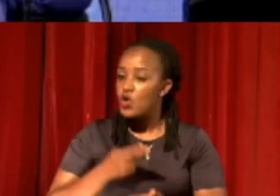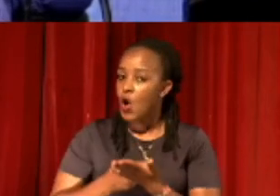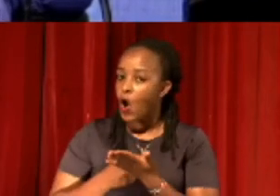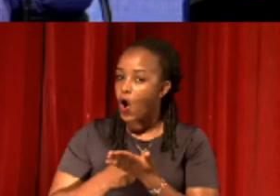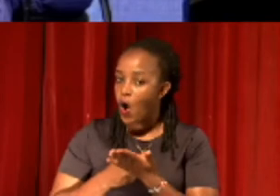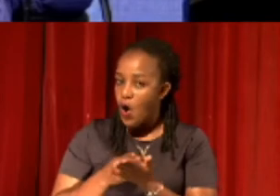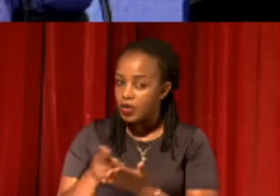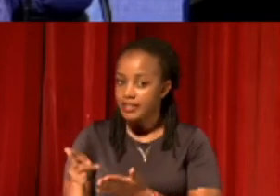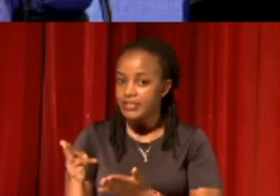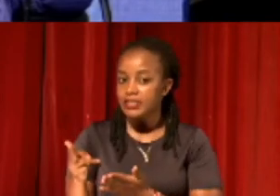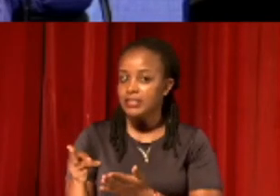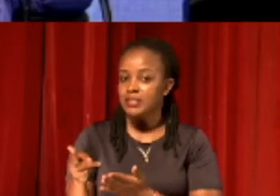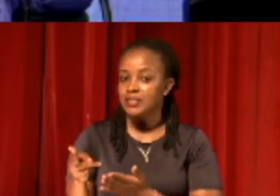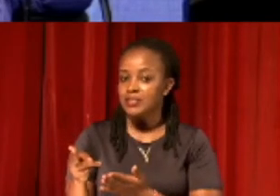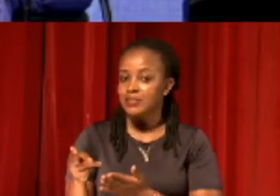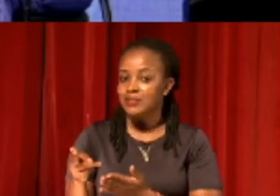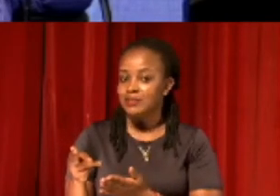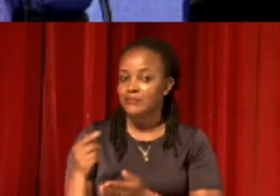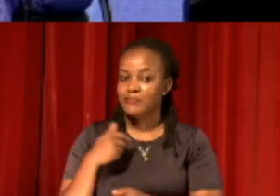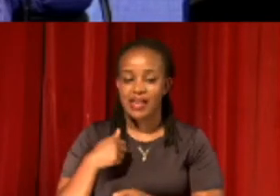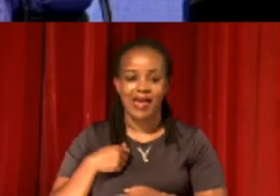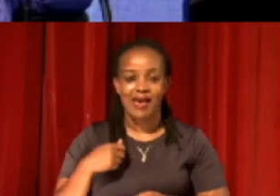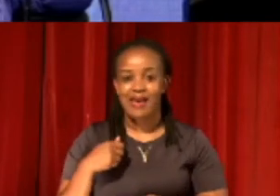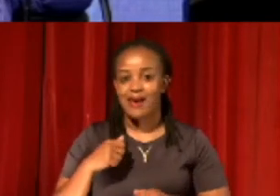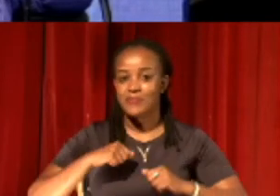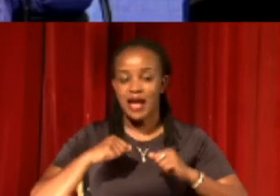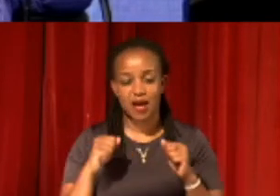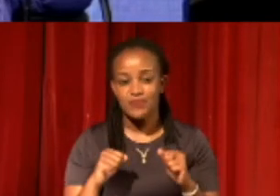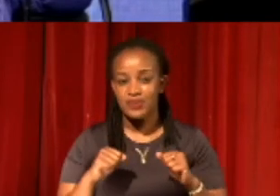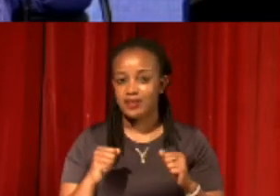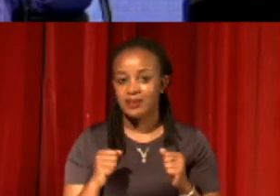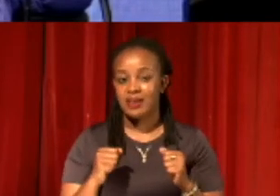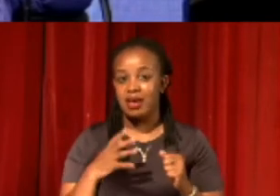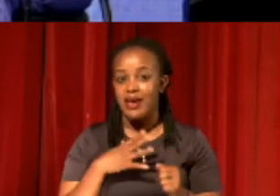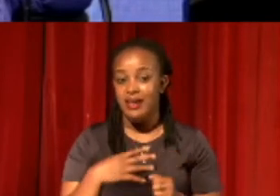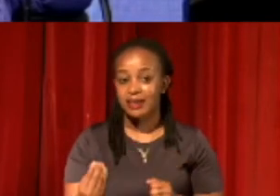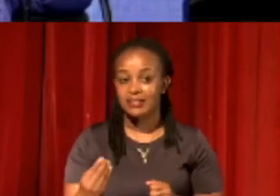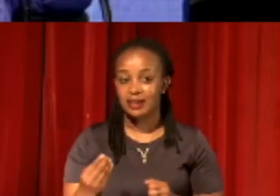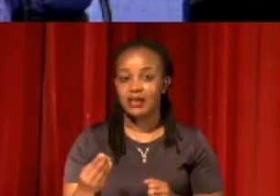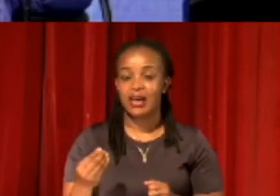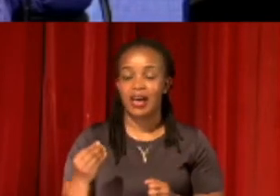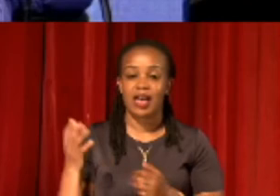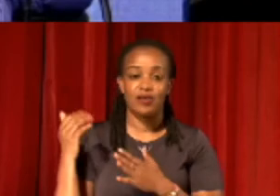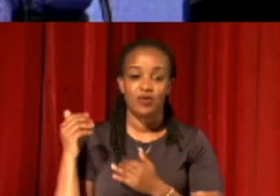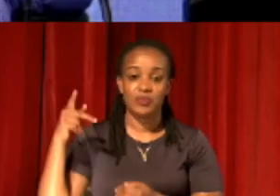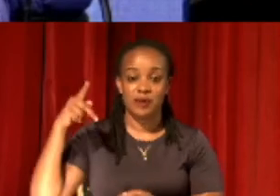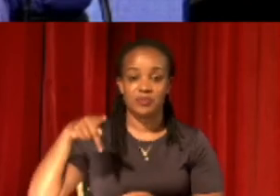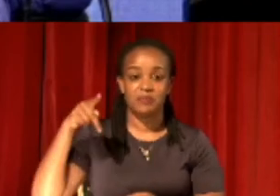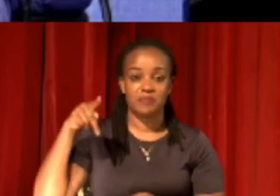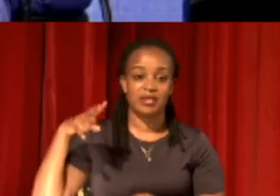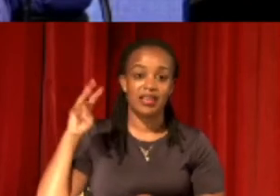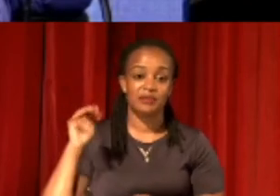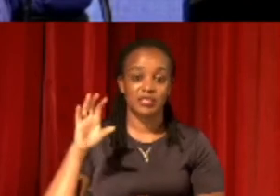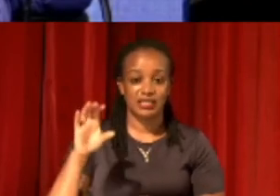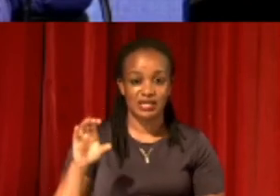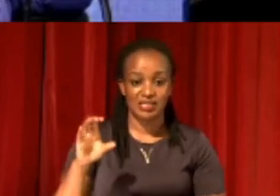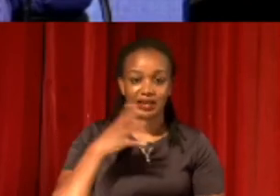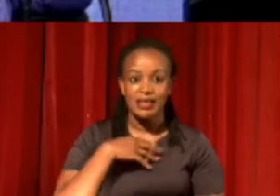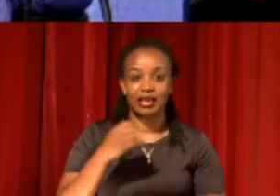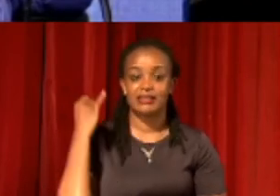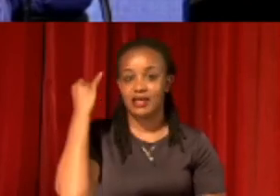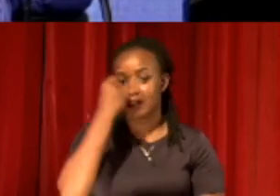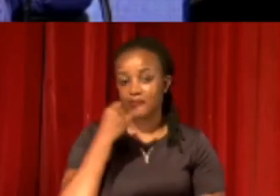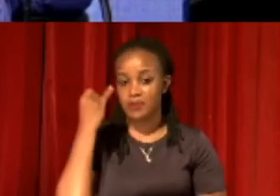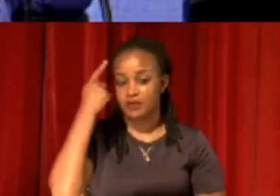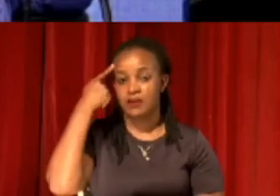impressed. And I really mean this. You know, the interface of the Permanent Presidential Music Commission and the image of it for